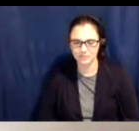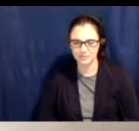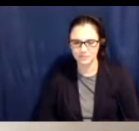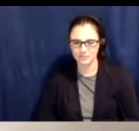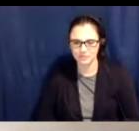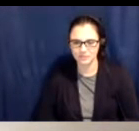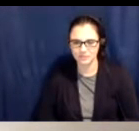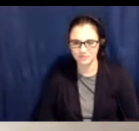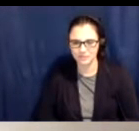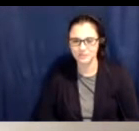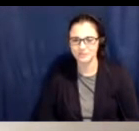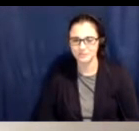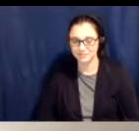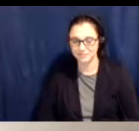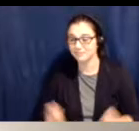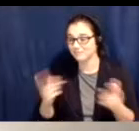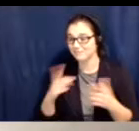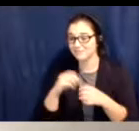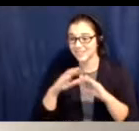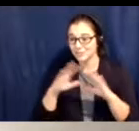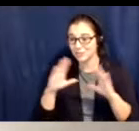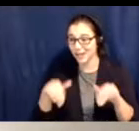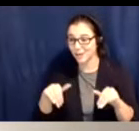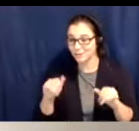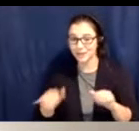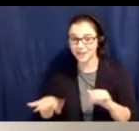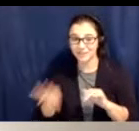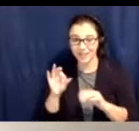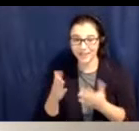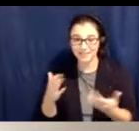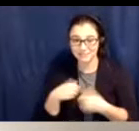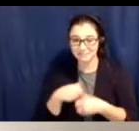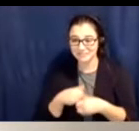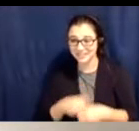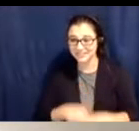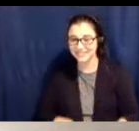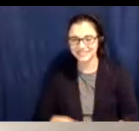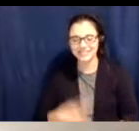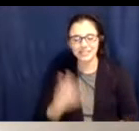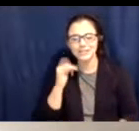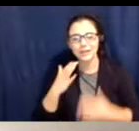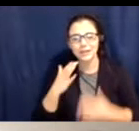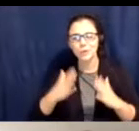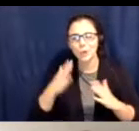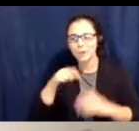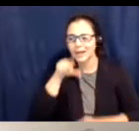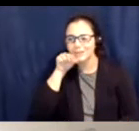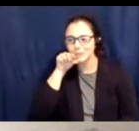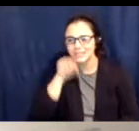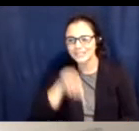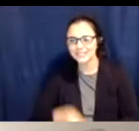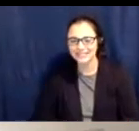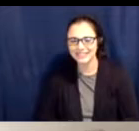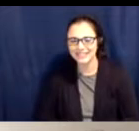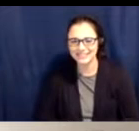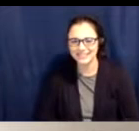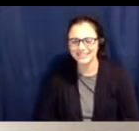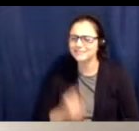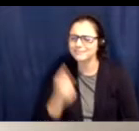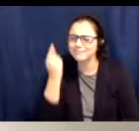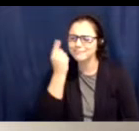Right? All in your house. You can find these all over your house. It's like robot chicken. I know. I wonder what color egg she